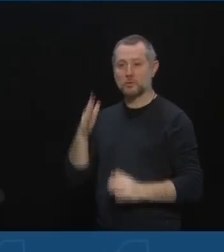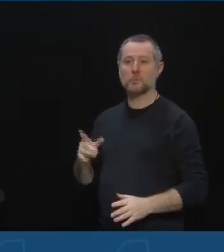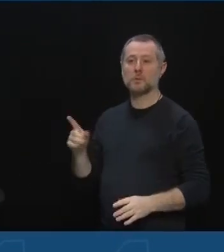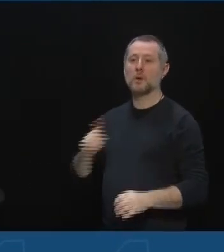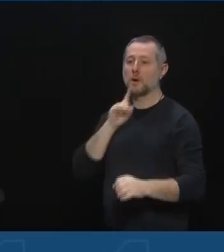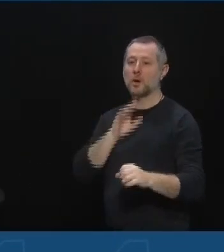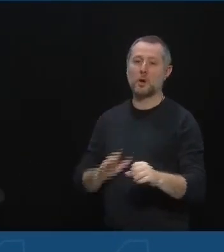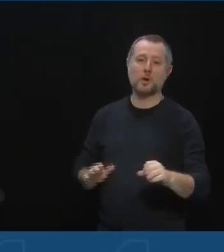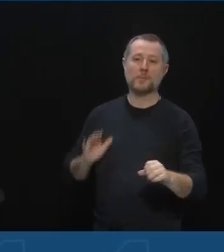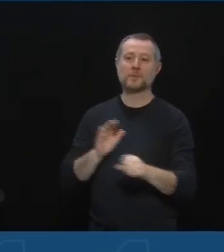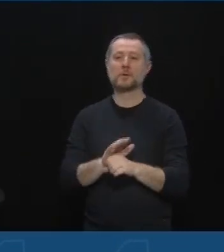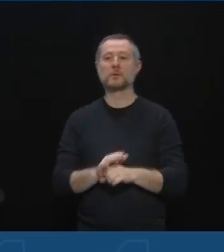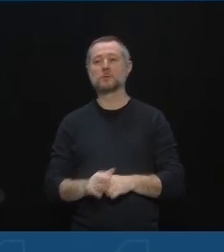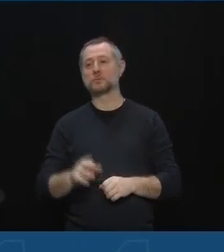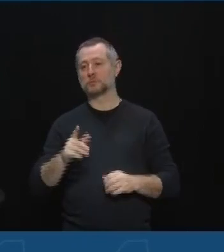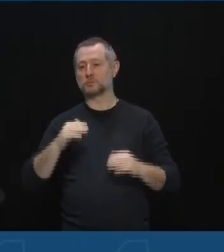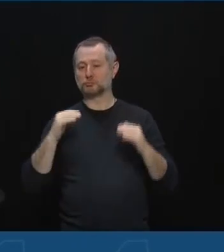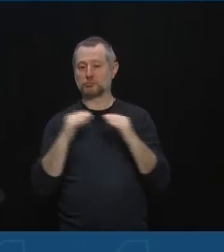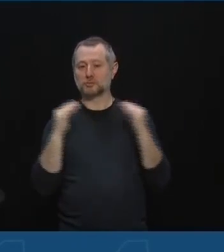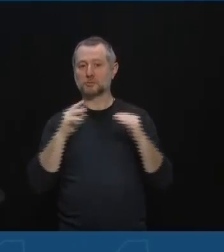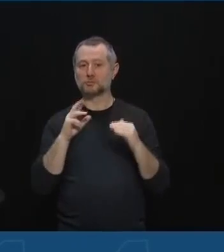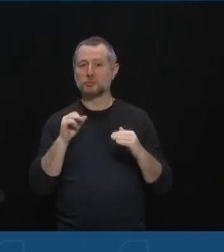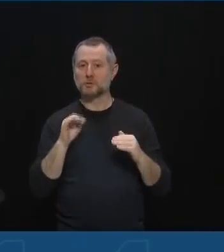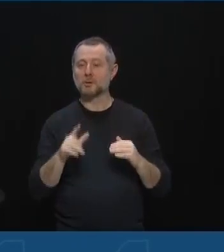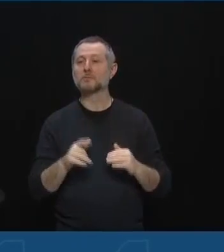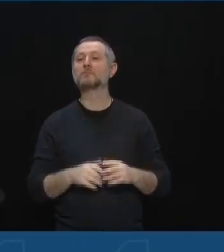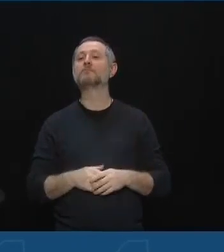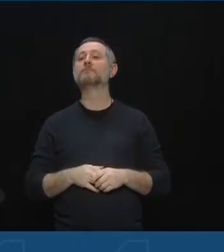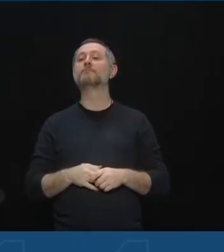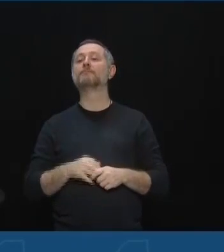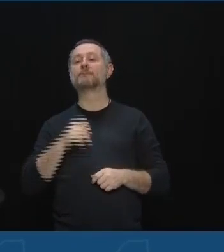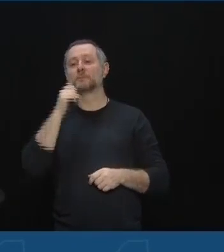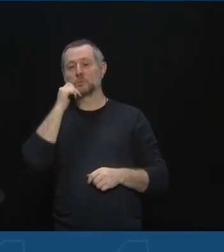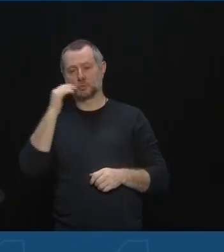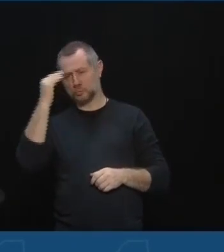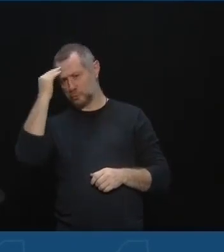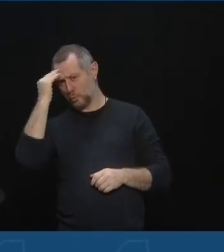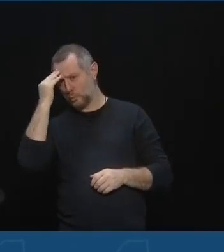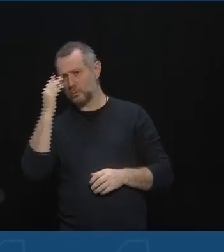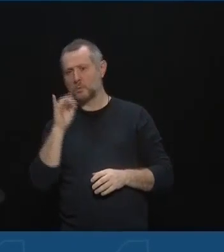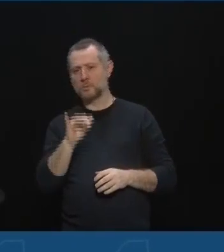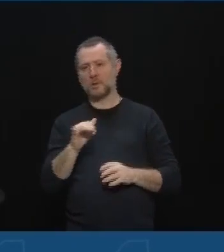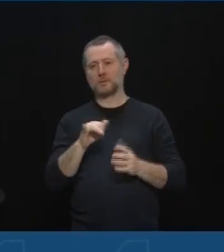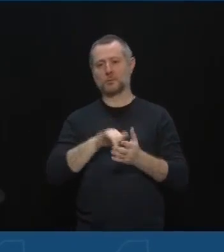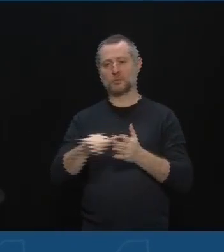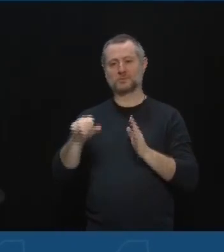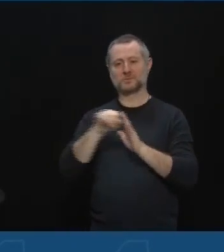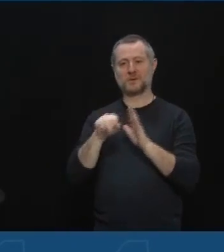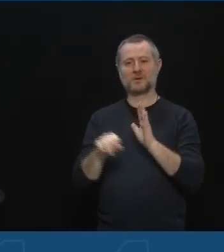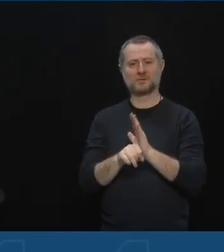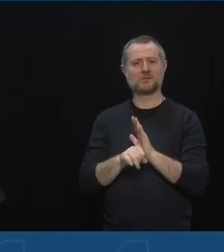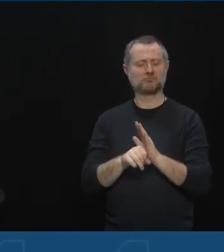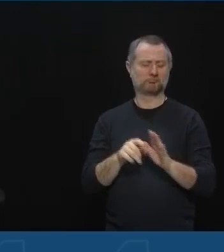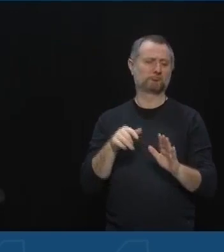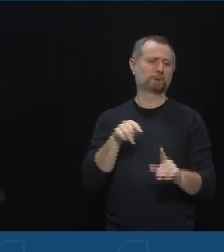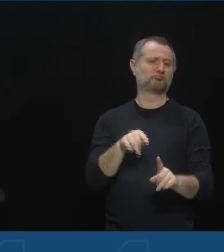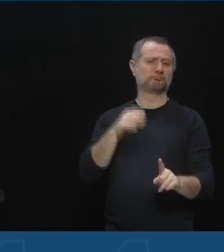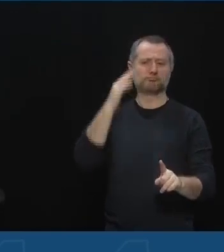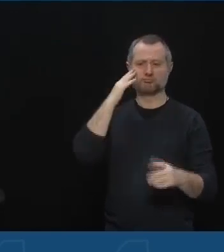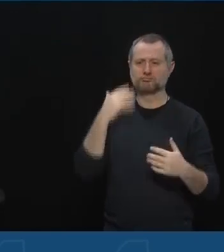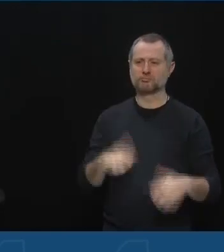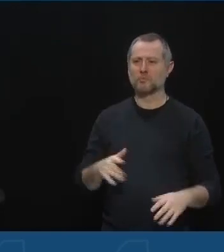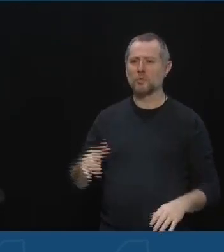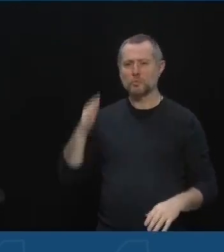also fortunate to have a governor who knows exactly how much New York State there really is. She doesn't need a